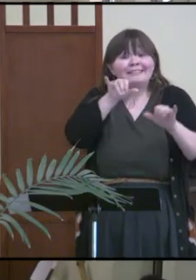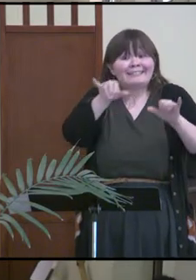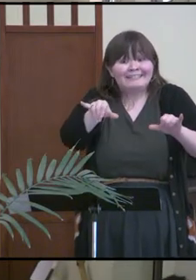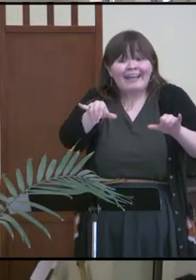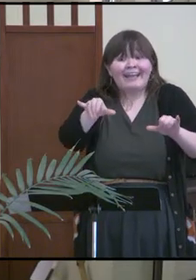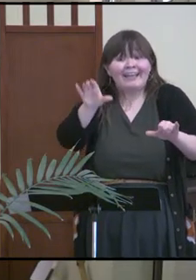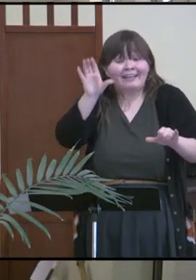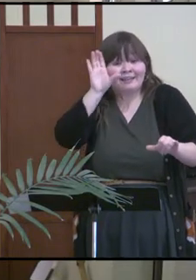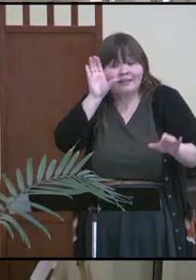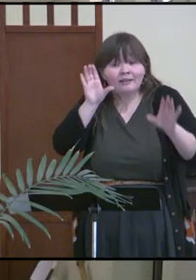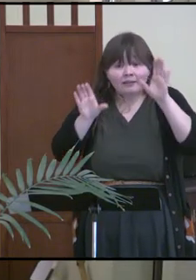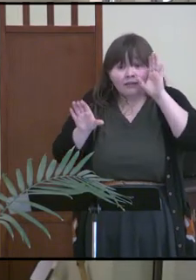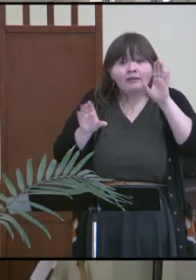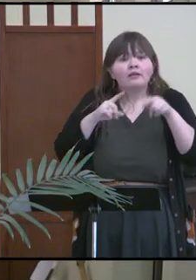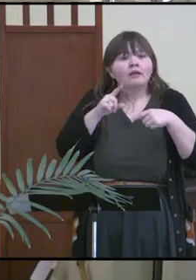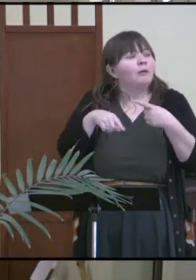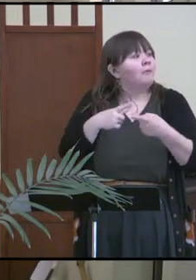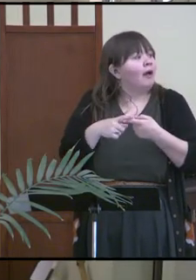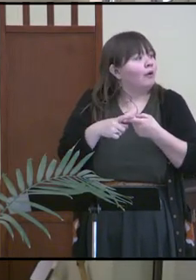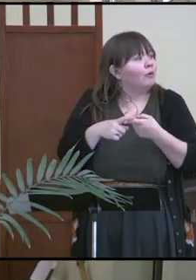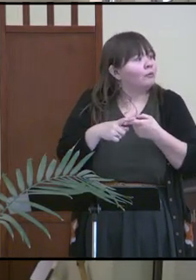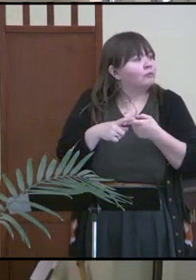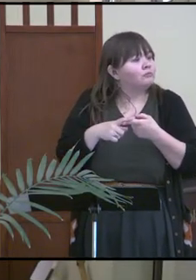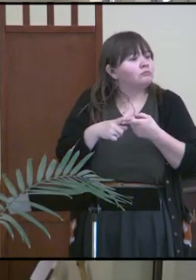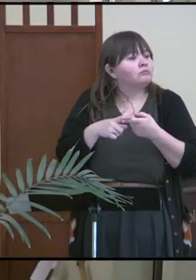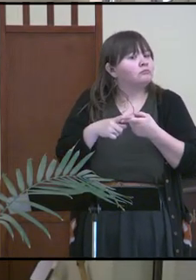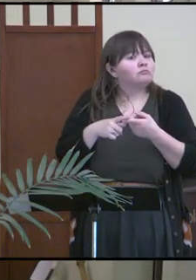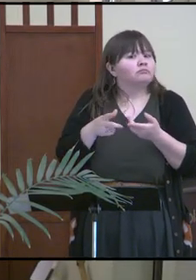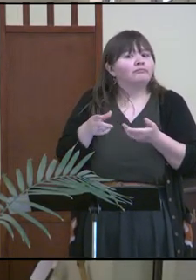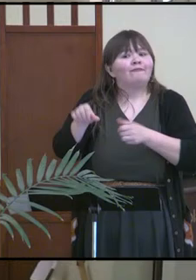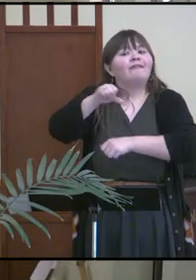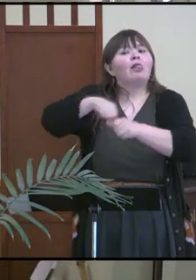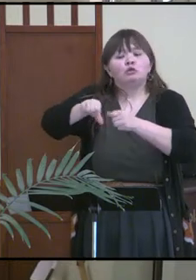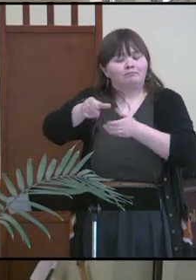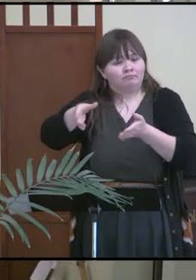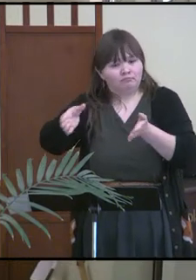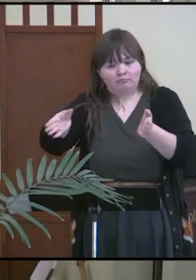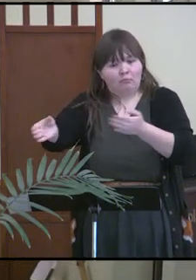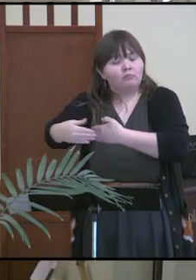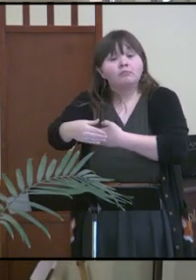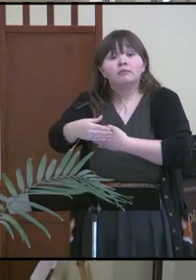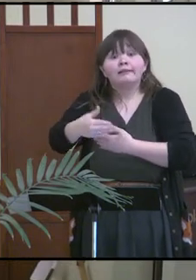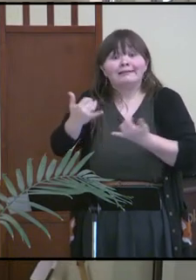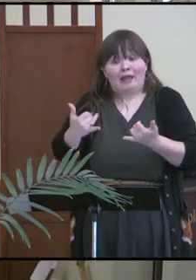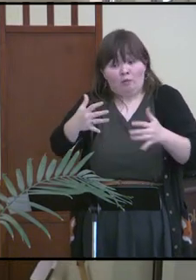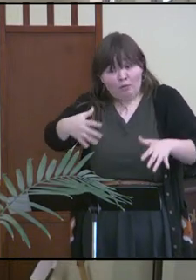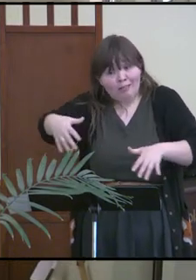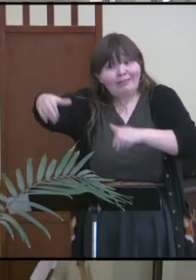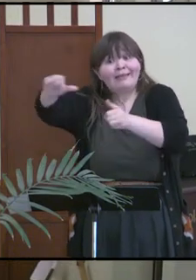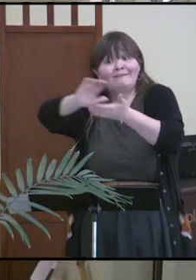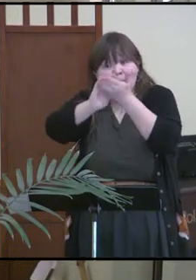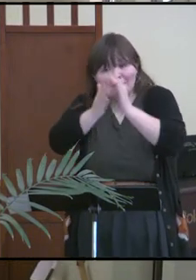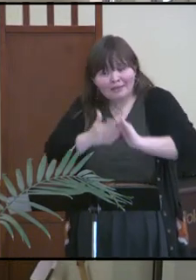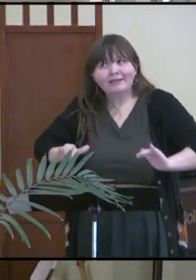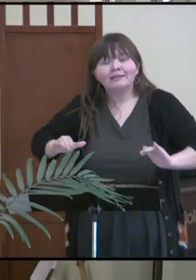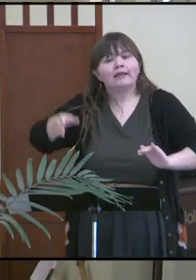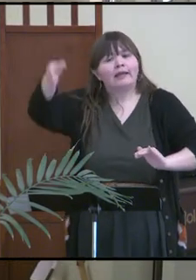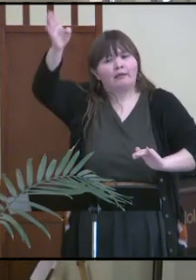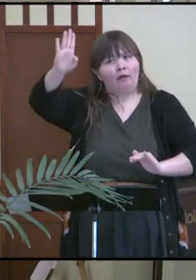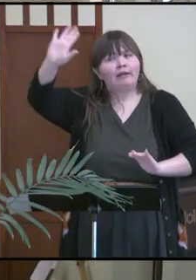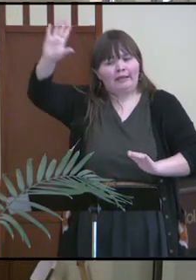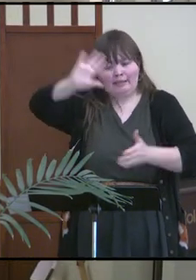stay and hear the postlude. For now, go in peace, and may God's peace go with you. Happy Easter.